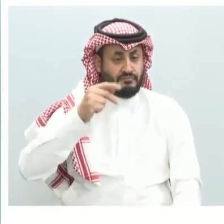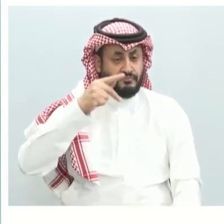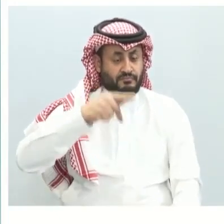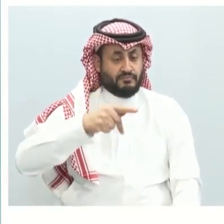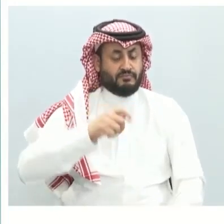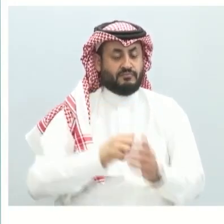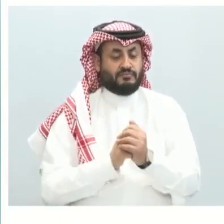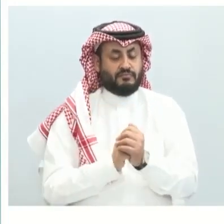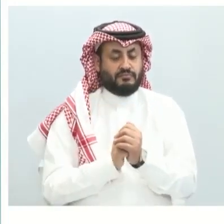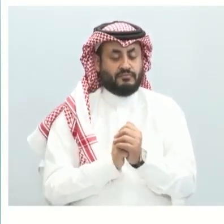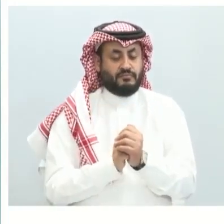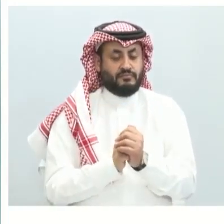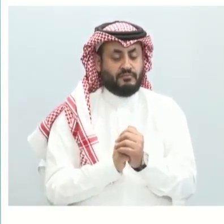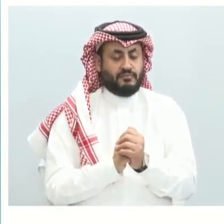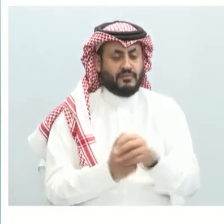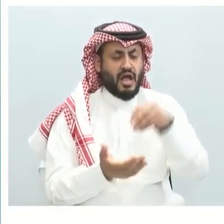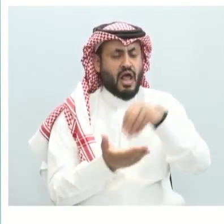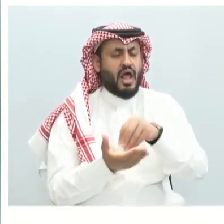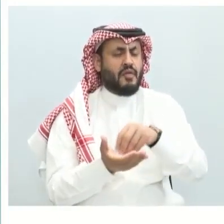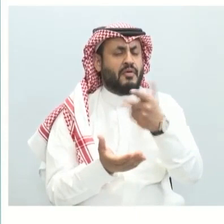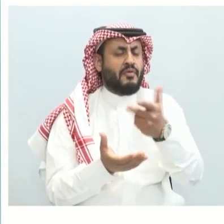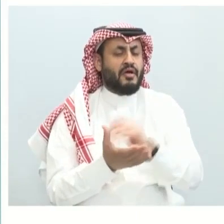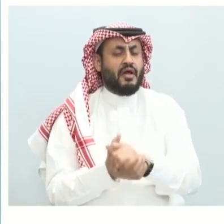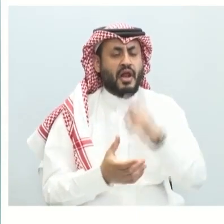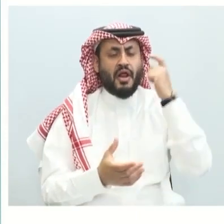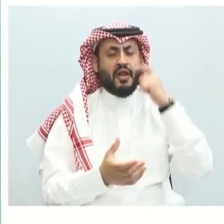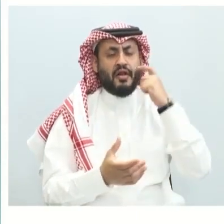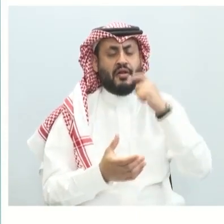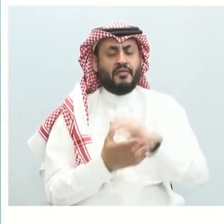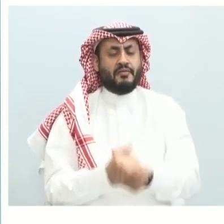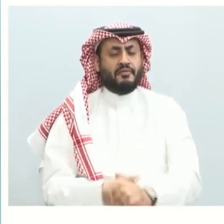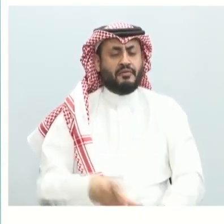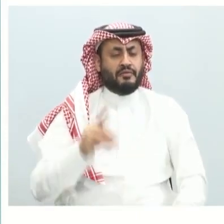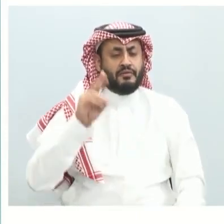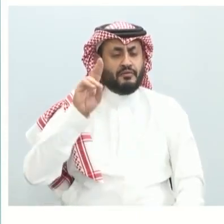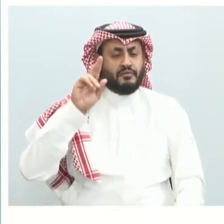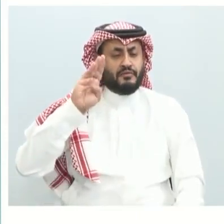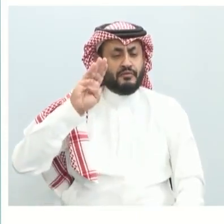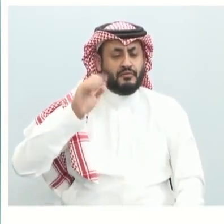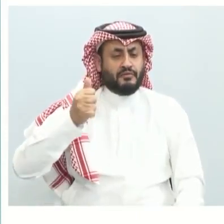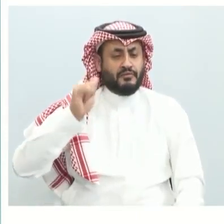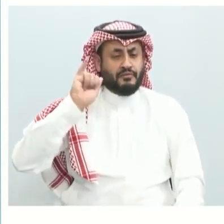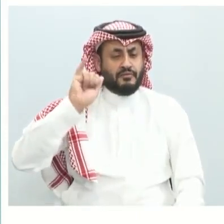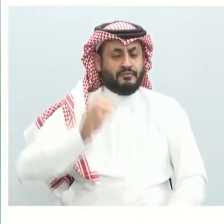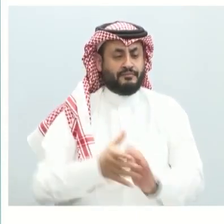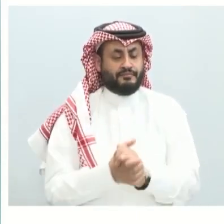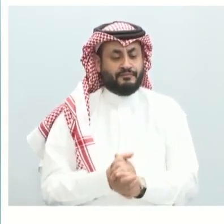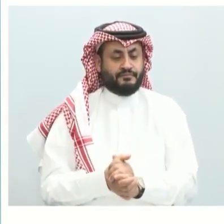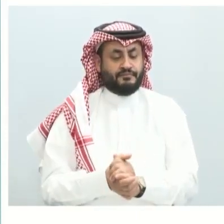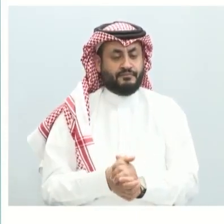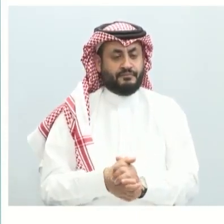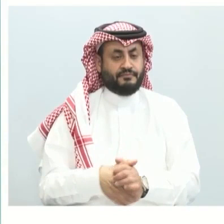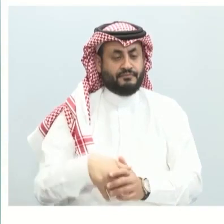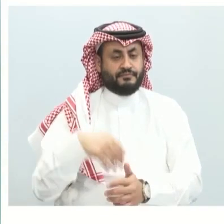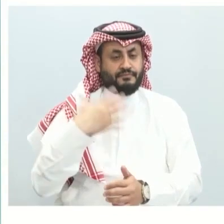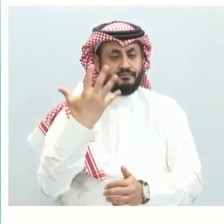verb that she is going to shop in Dubai and to buy different things. Now, let us move